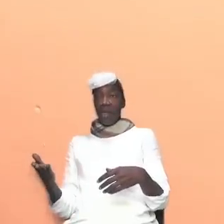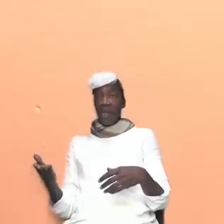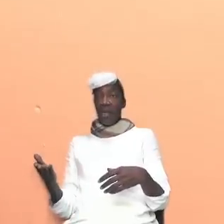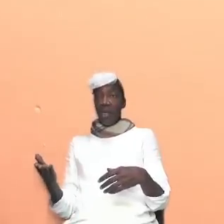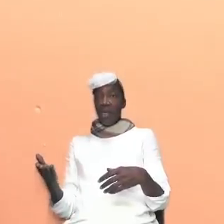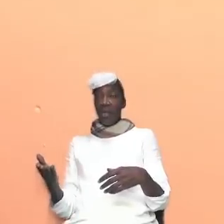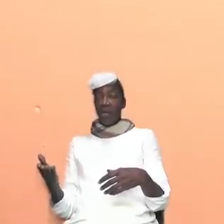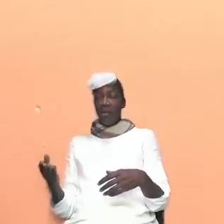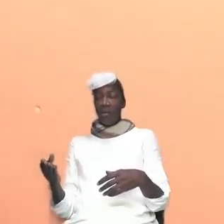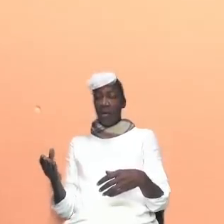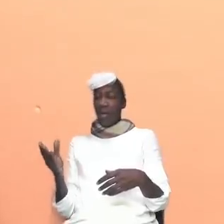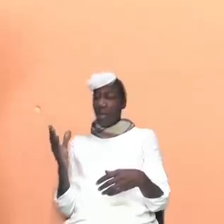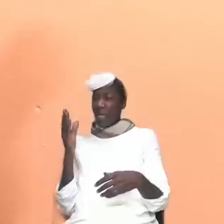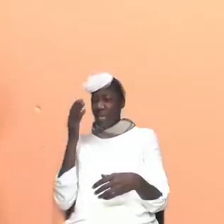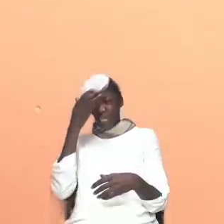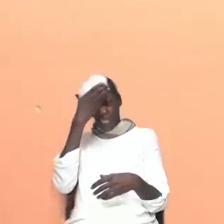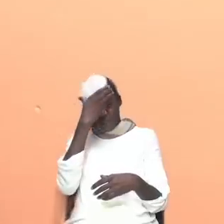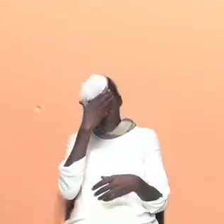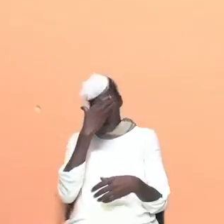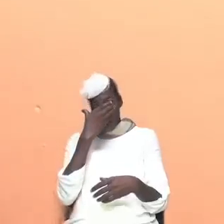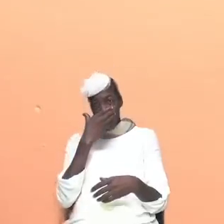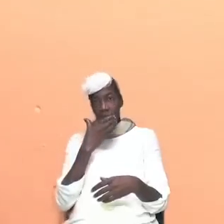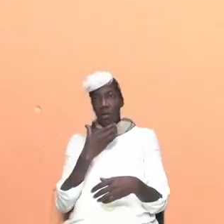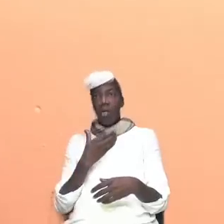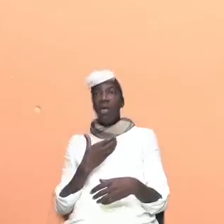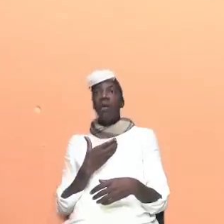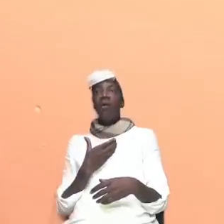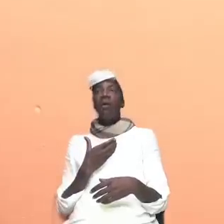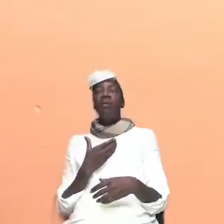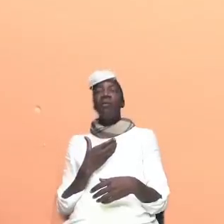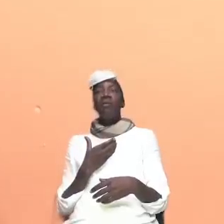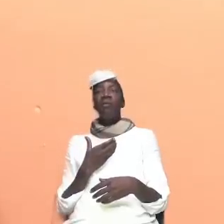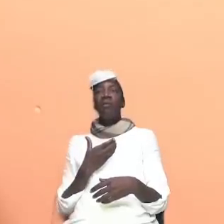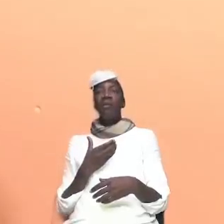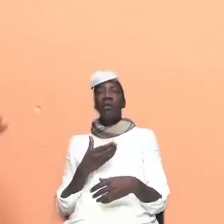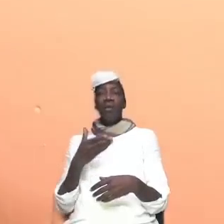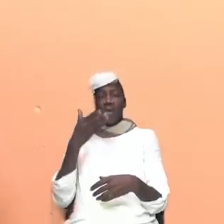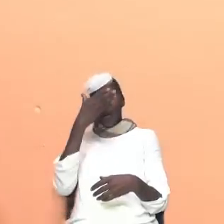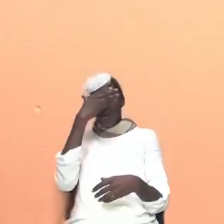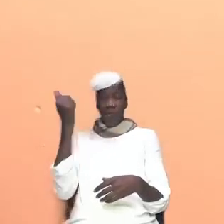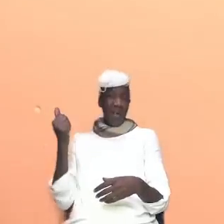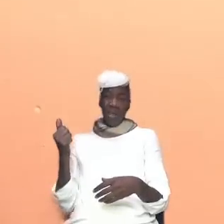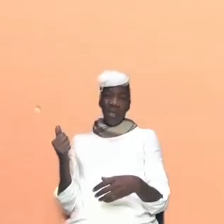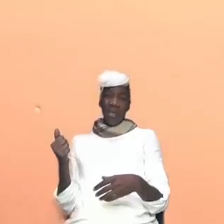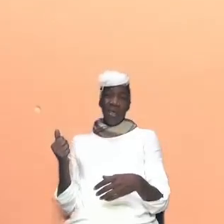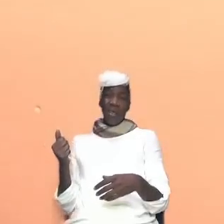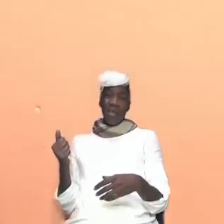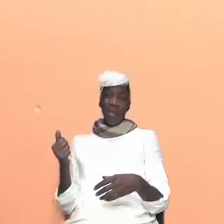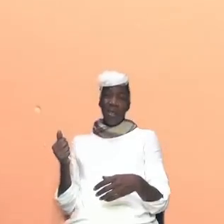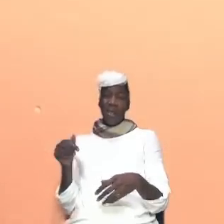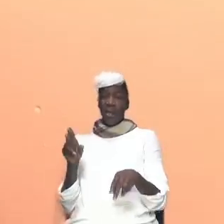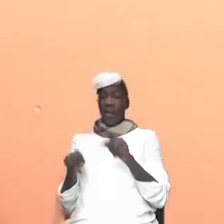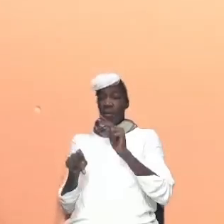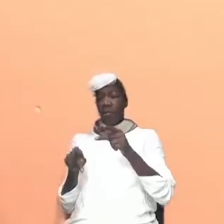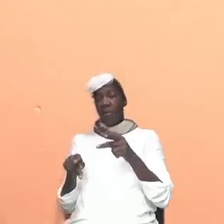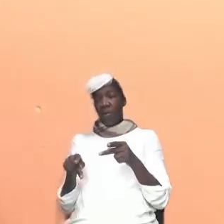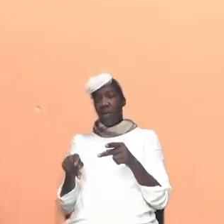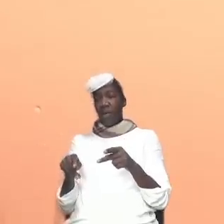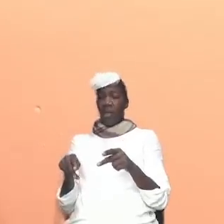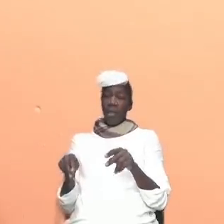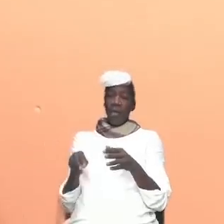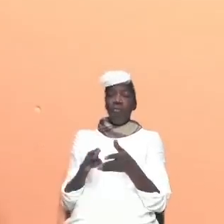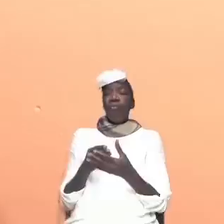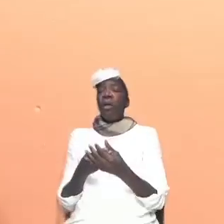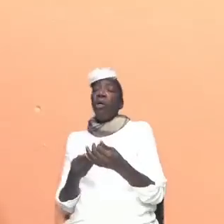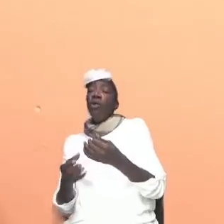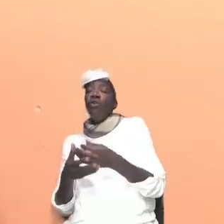very serious. Forget about all those that say, oh, it is just a straight, smooth walk through the park. Of course, it is a smooth walk